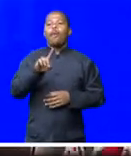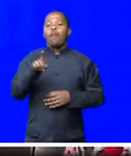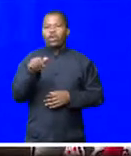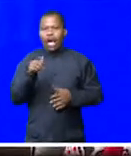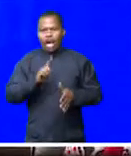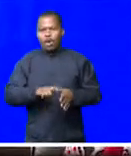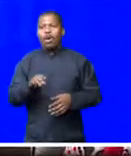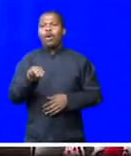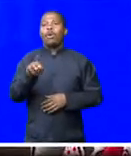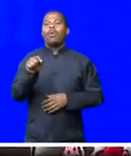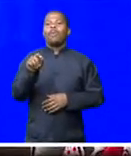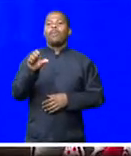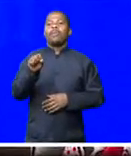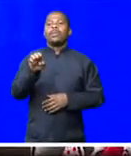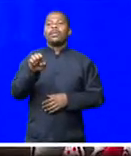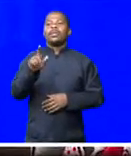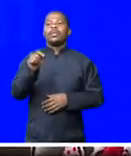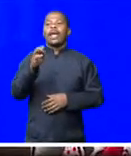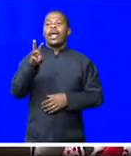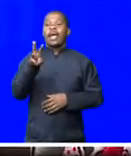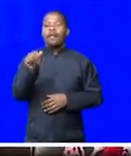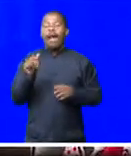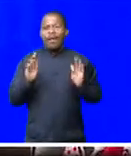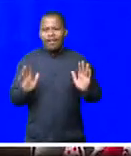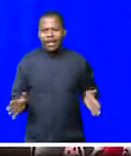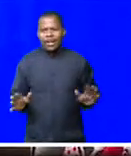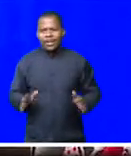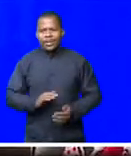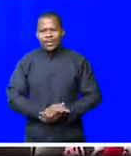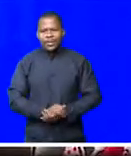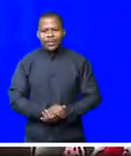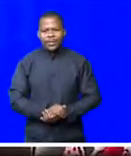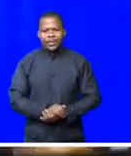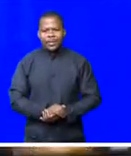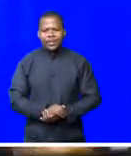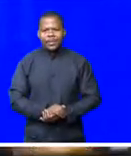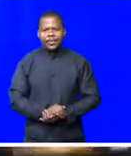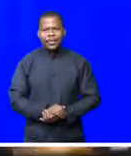mthethwa eTindzabeni lomhla ngumxolisi Mavimbela.